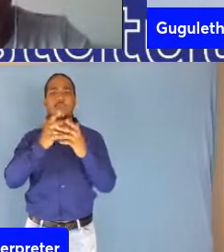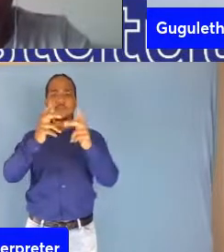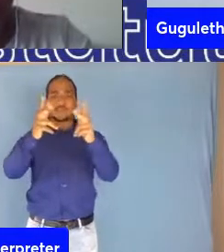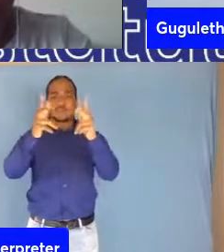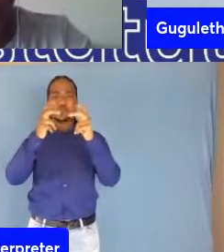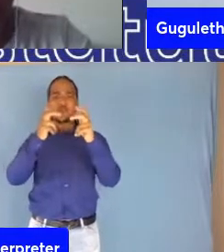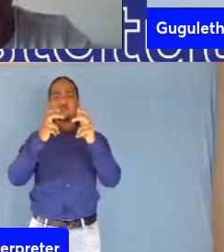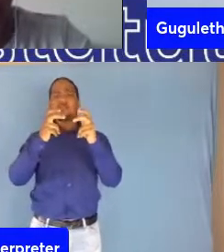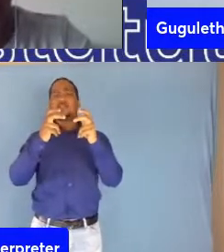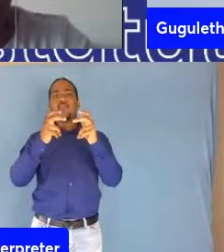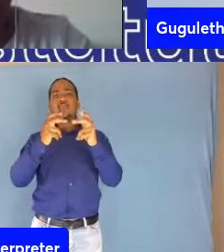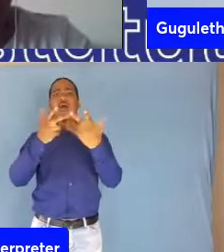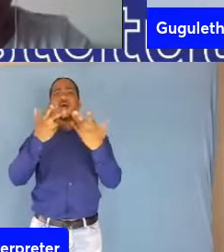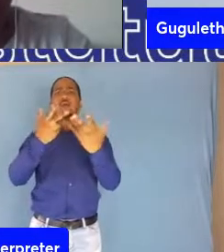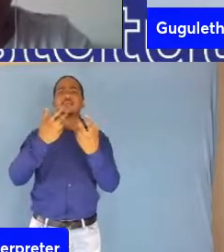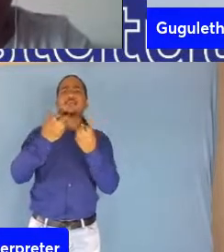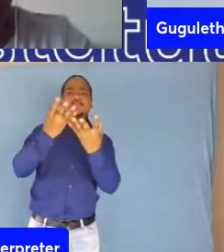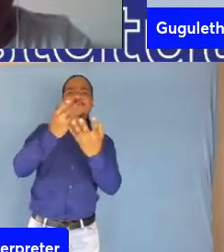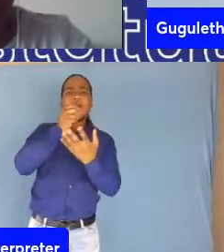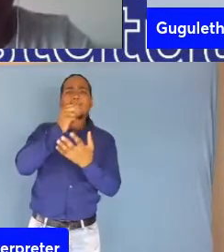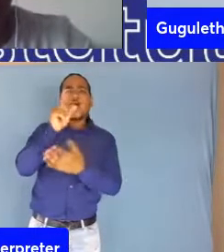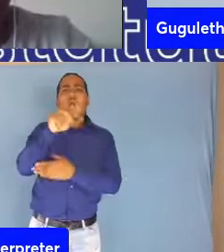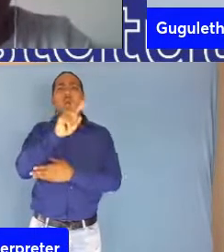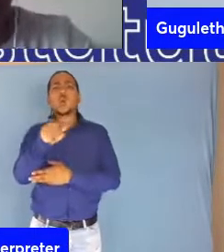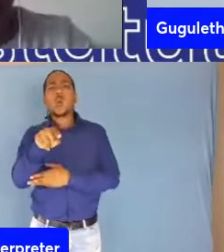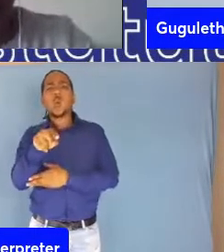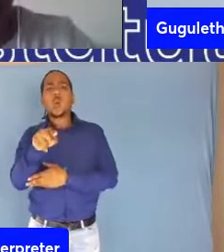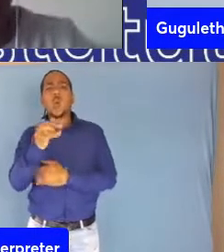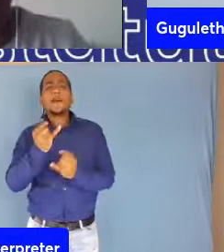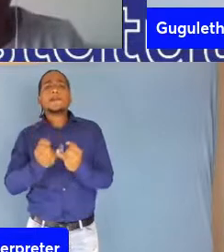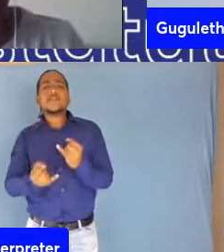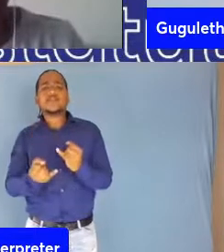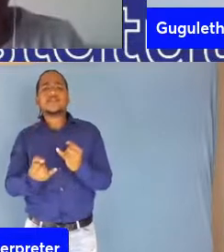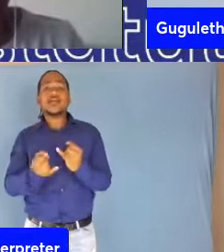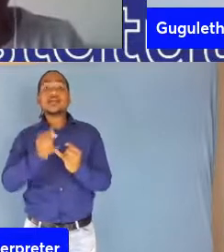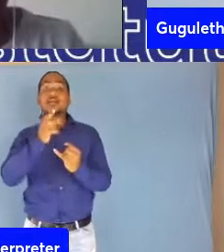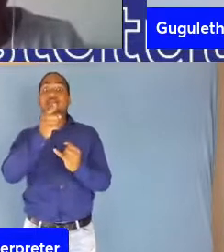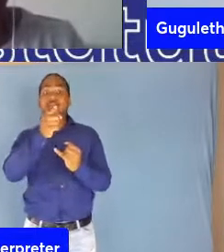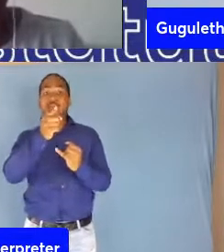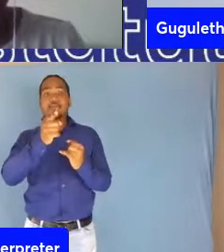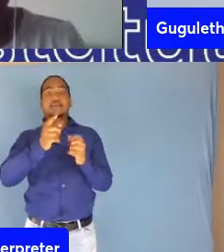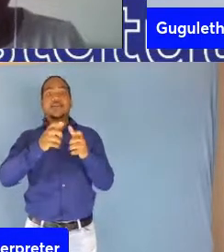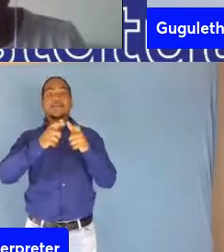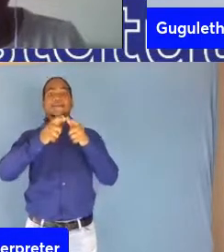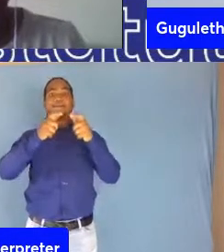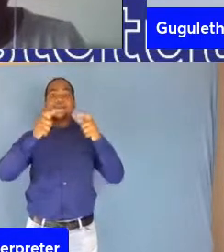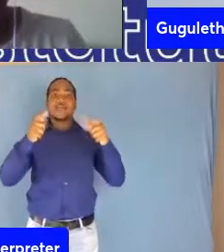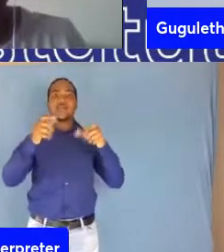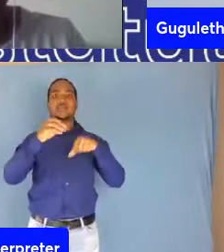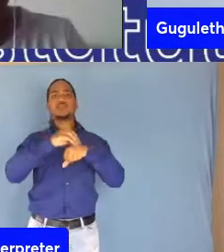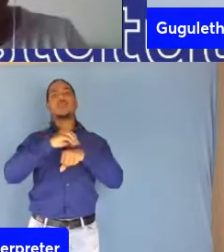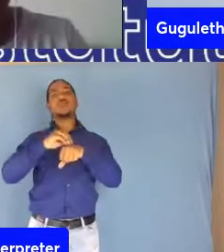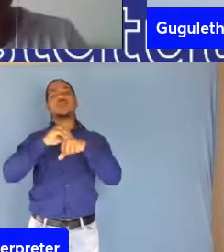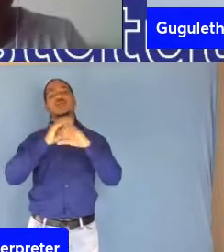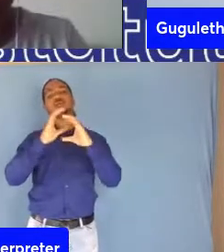example. So the biggest factor is communication.